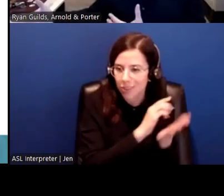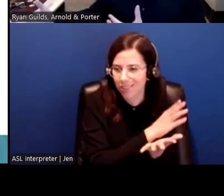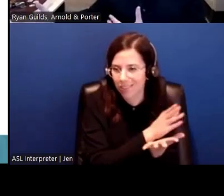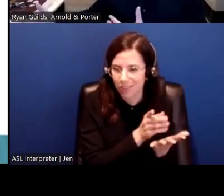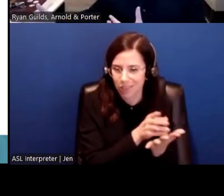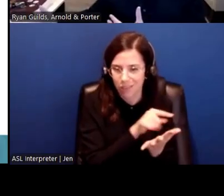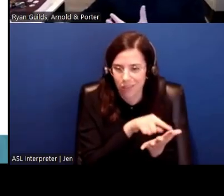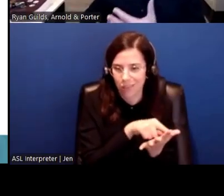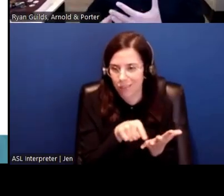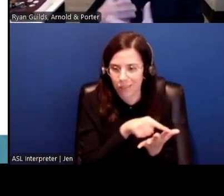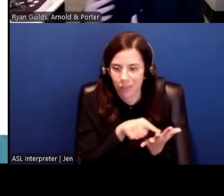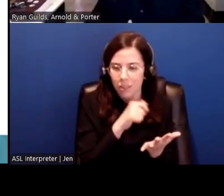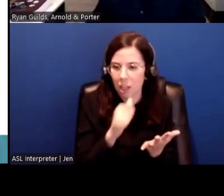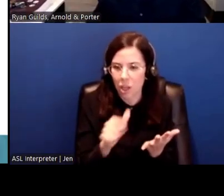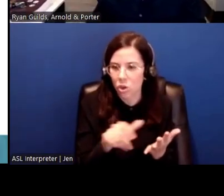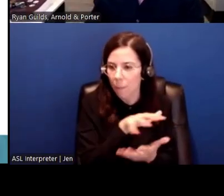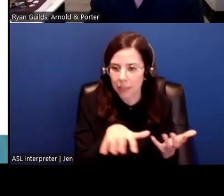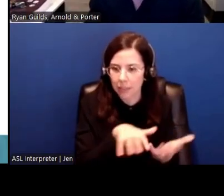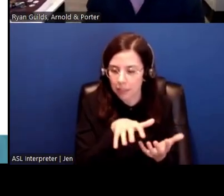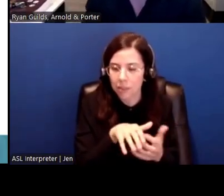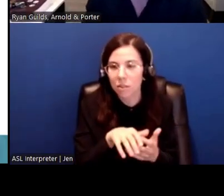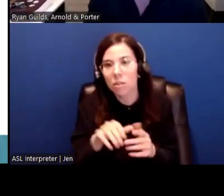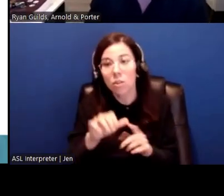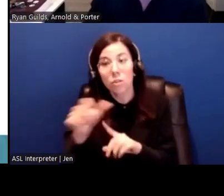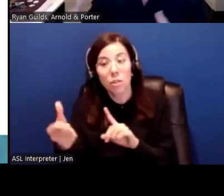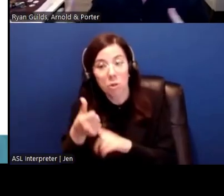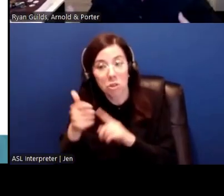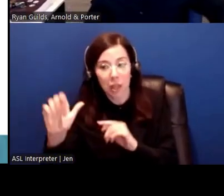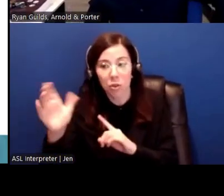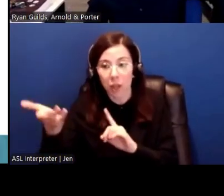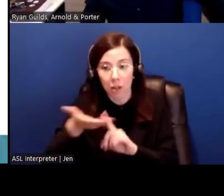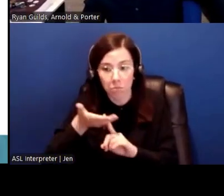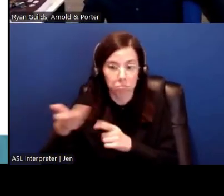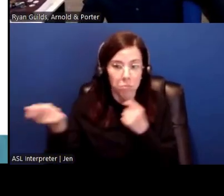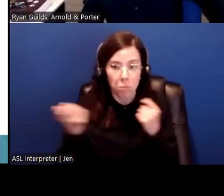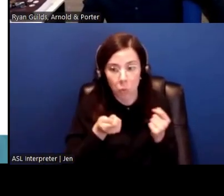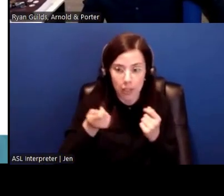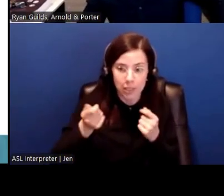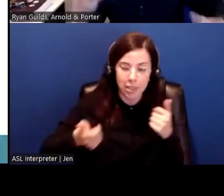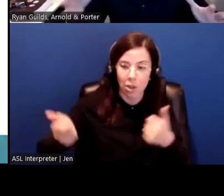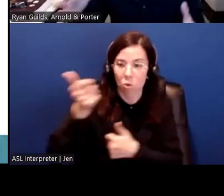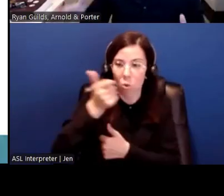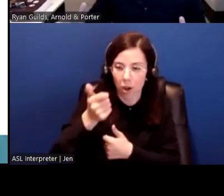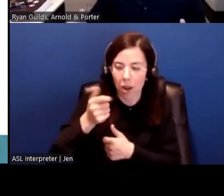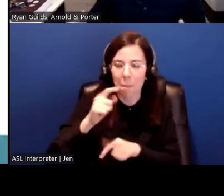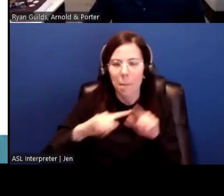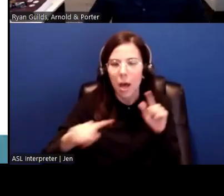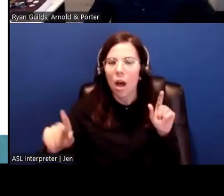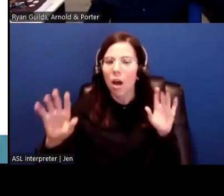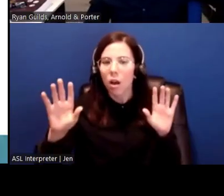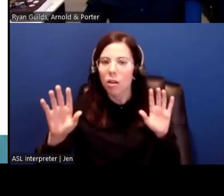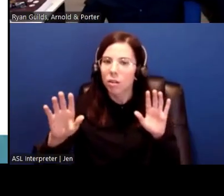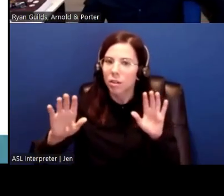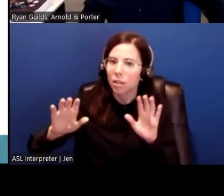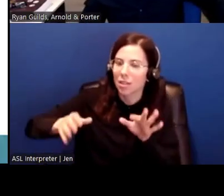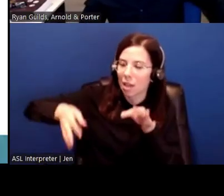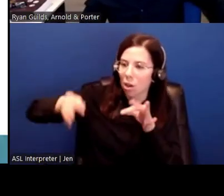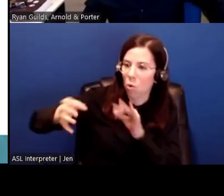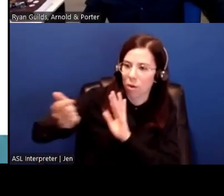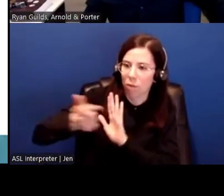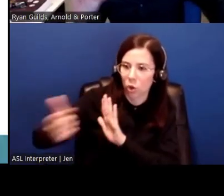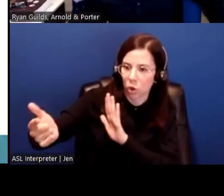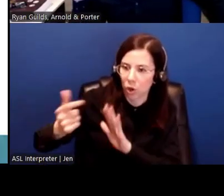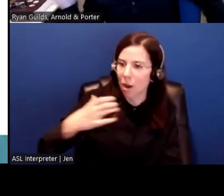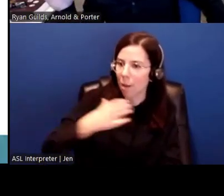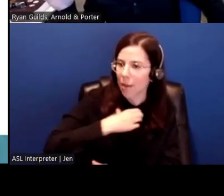is information, obviously, that can be persuasive authority when other branches, but it's that Court of Criminal Appeals that hears the